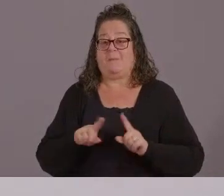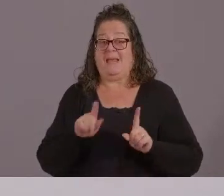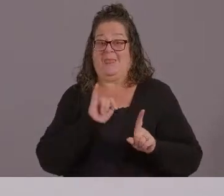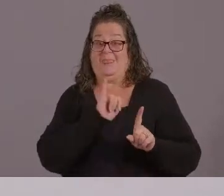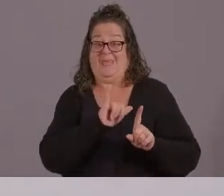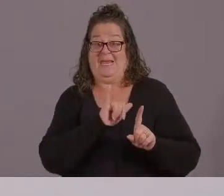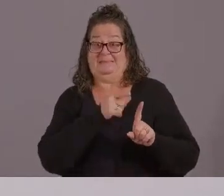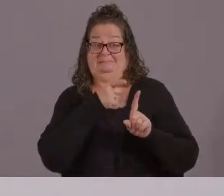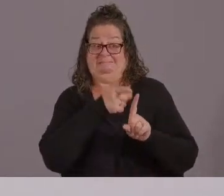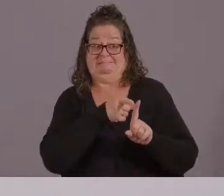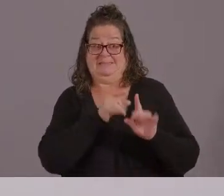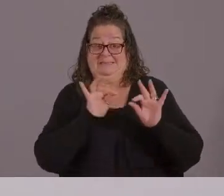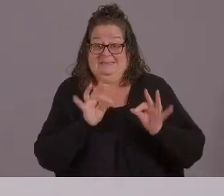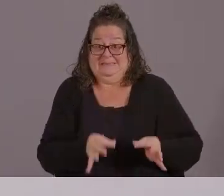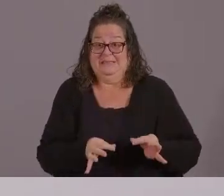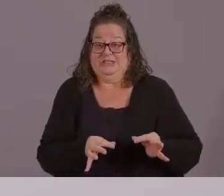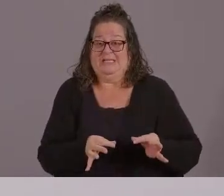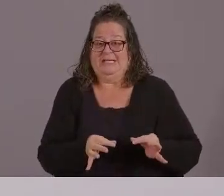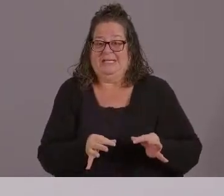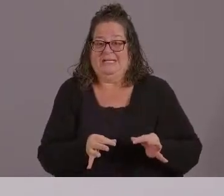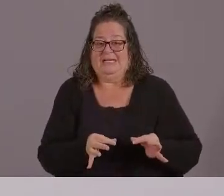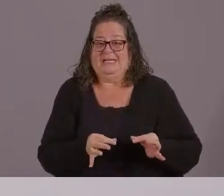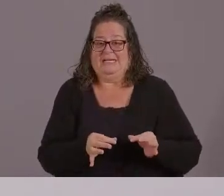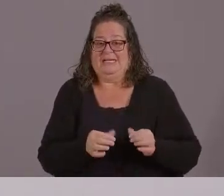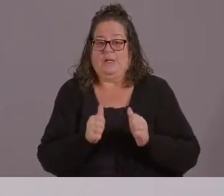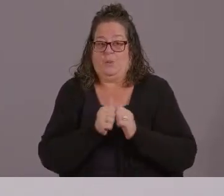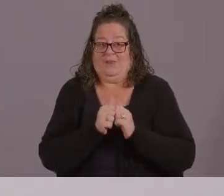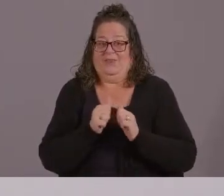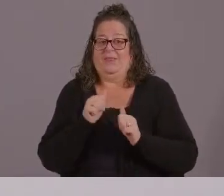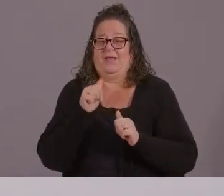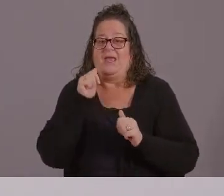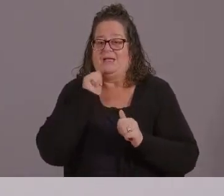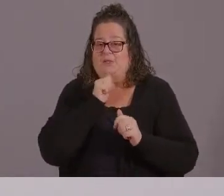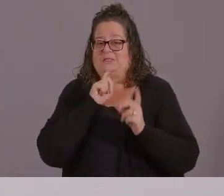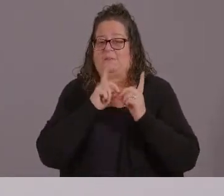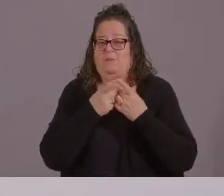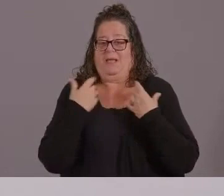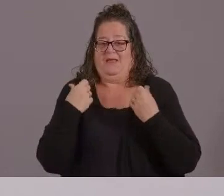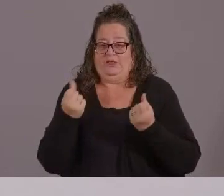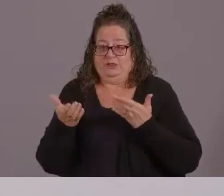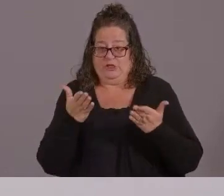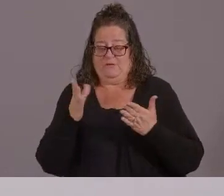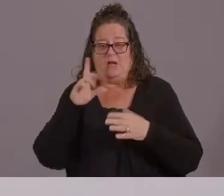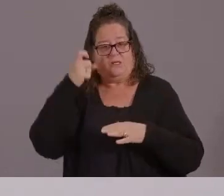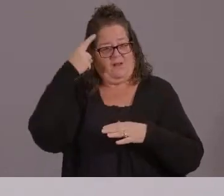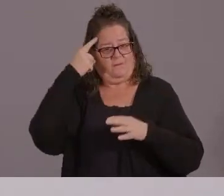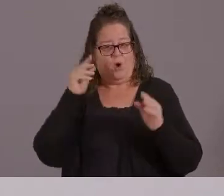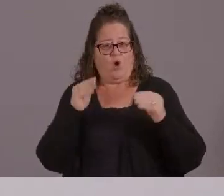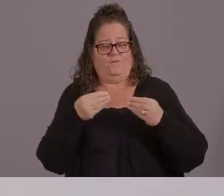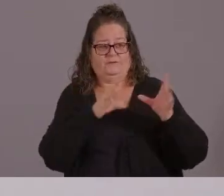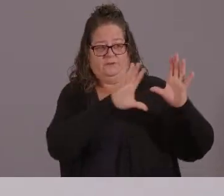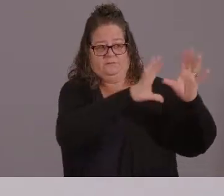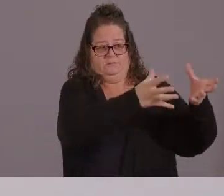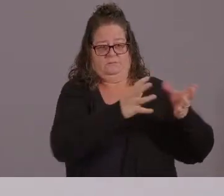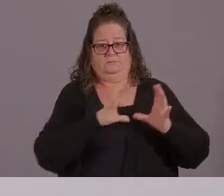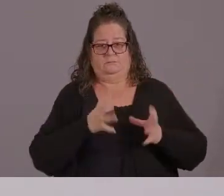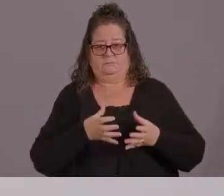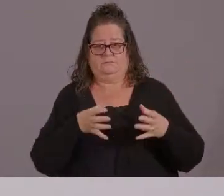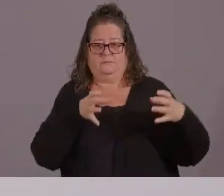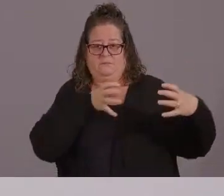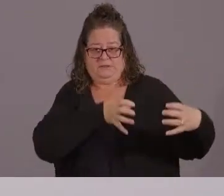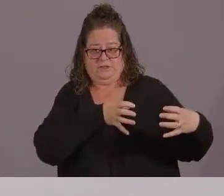the department as well as the governor's office. And so those groups weren't specifically consulted